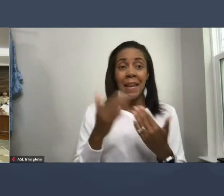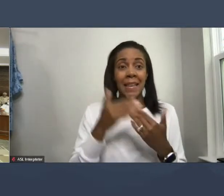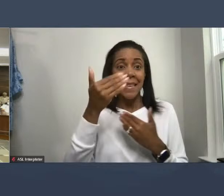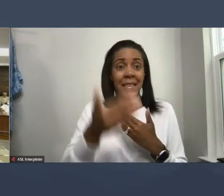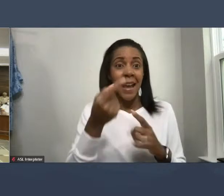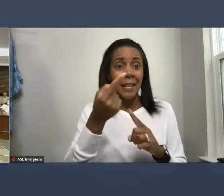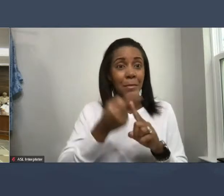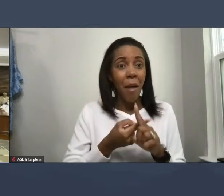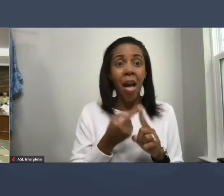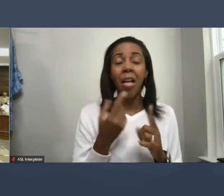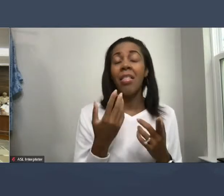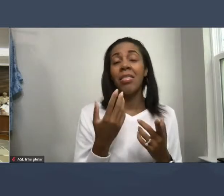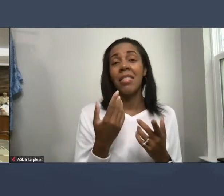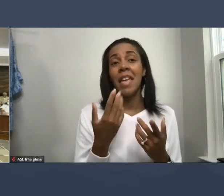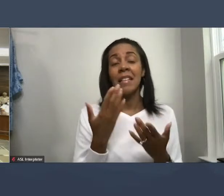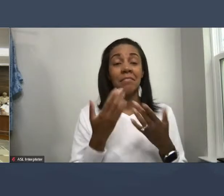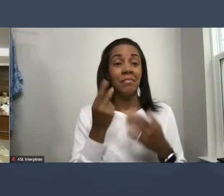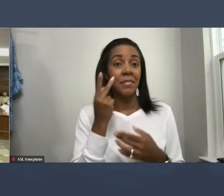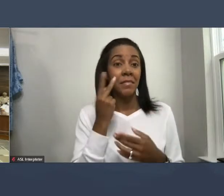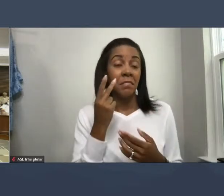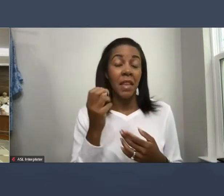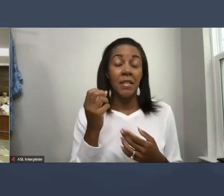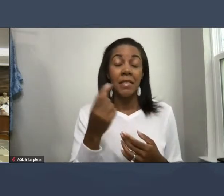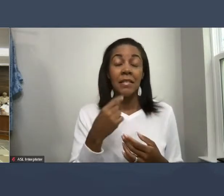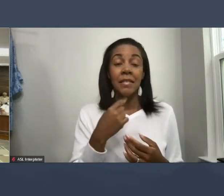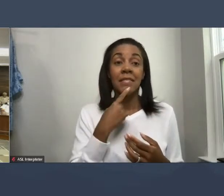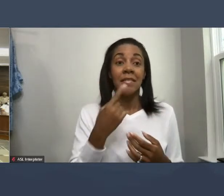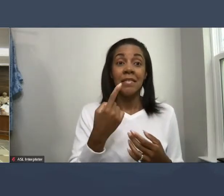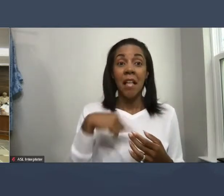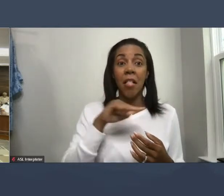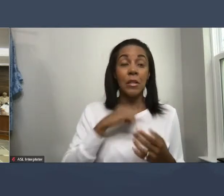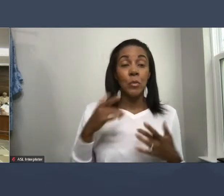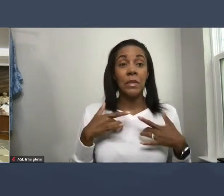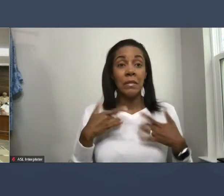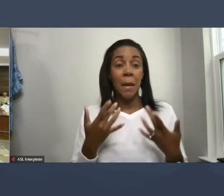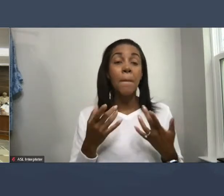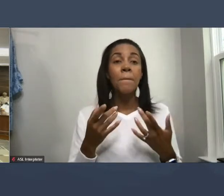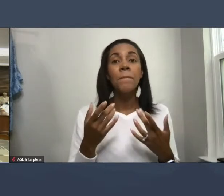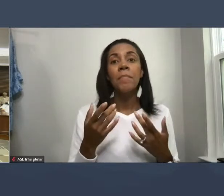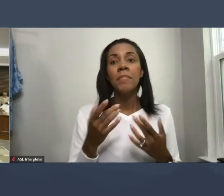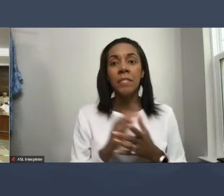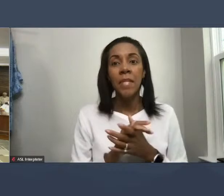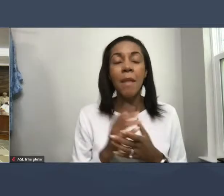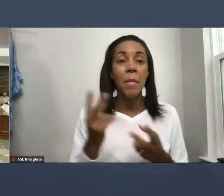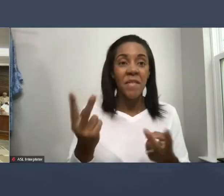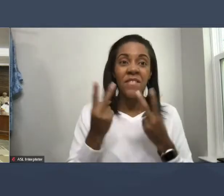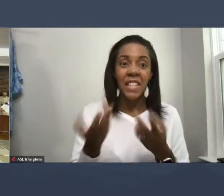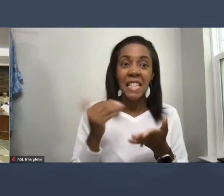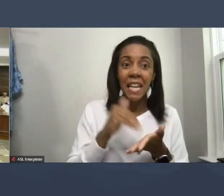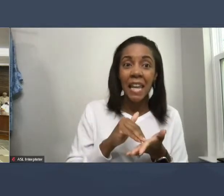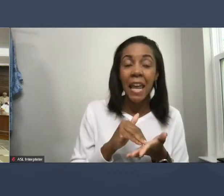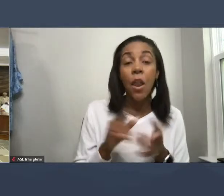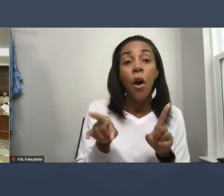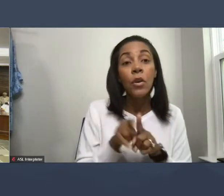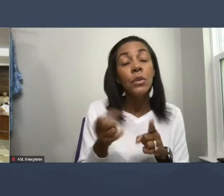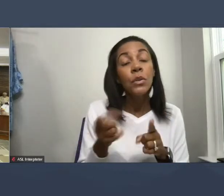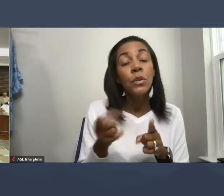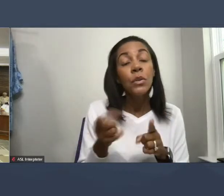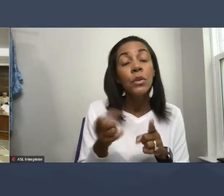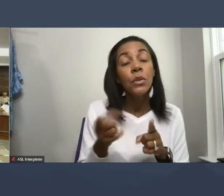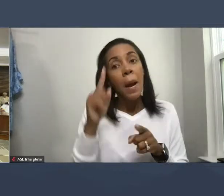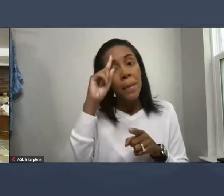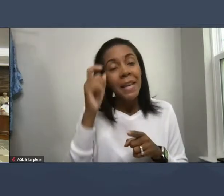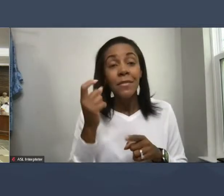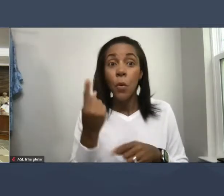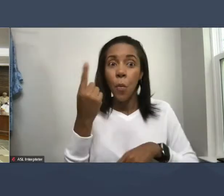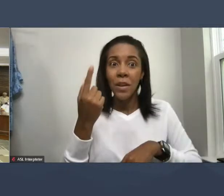give us a status update, because now that you've got final plans, you're about to crank it up. I'd like you to come back and just visit us again also, because I see that for once